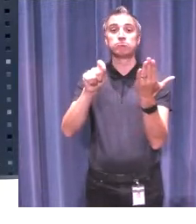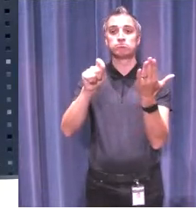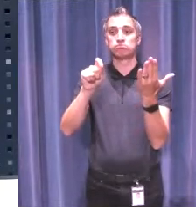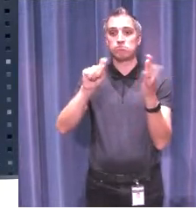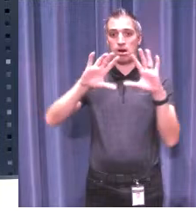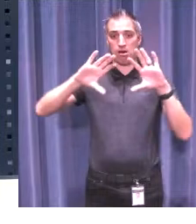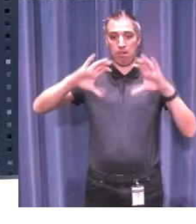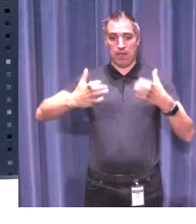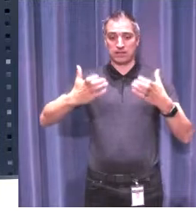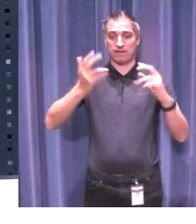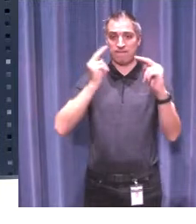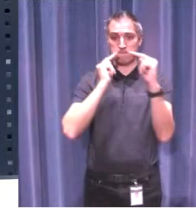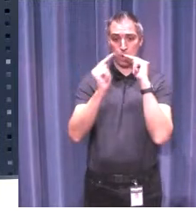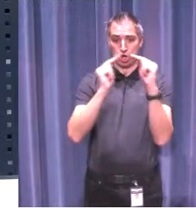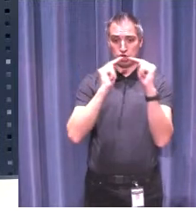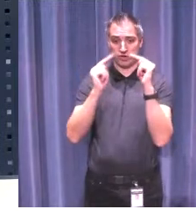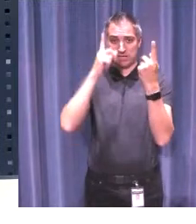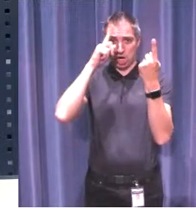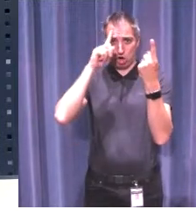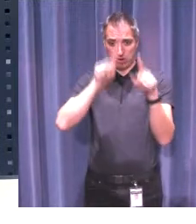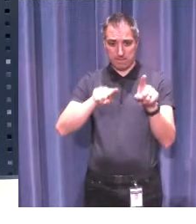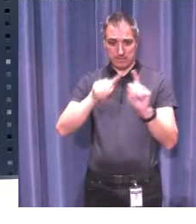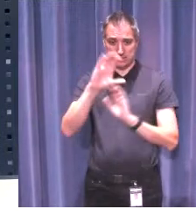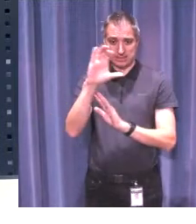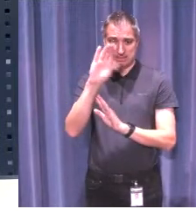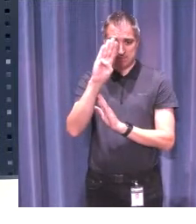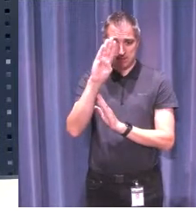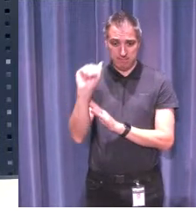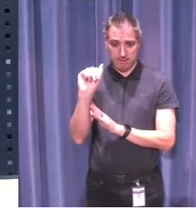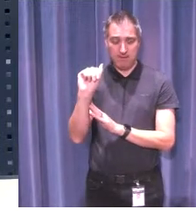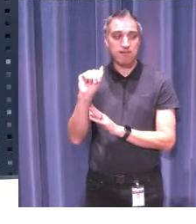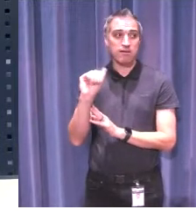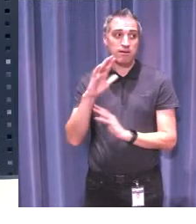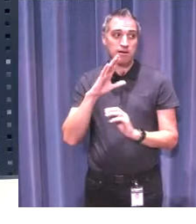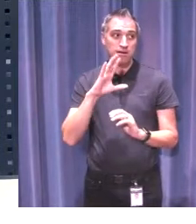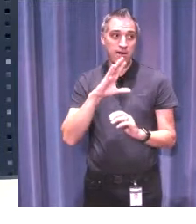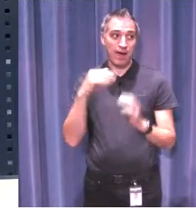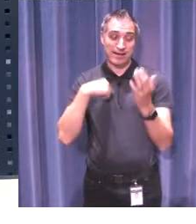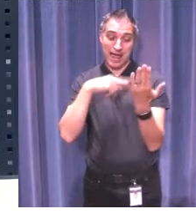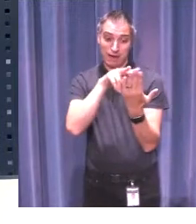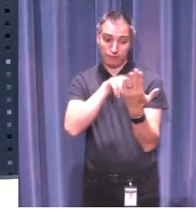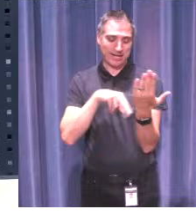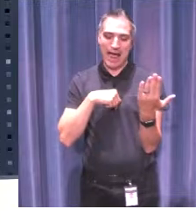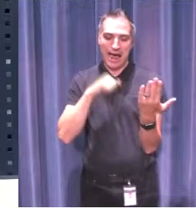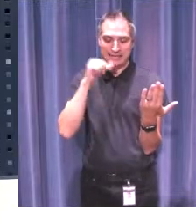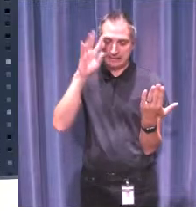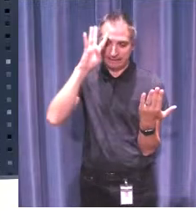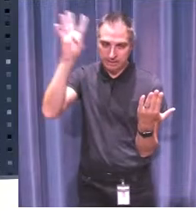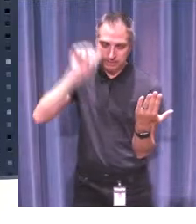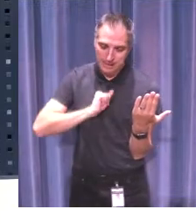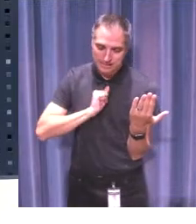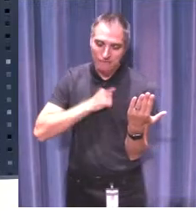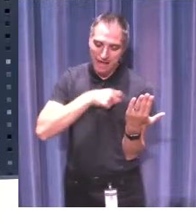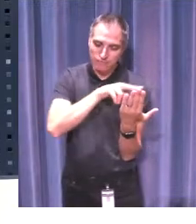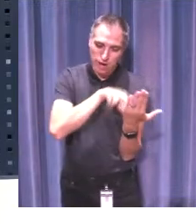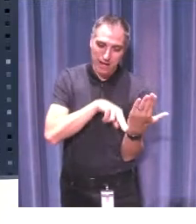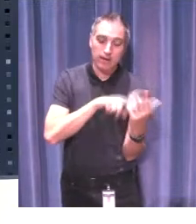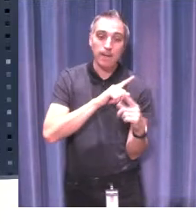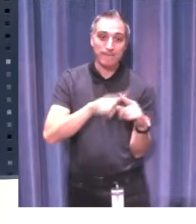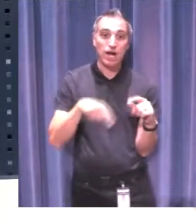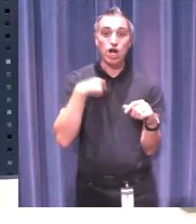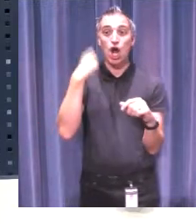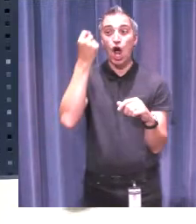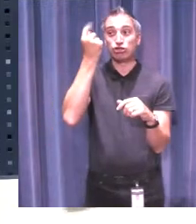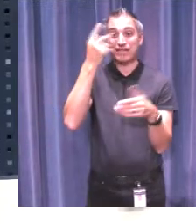really, I think, my own, and I've read this, so it's not my own, I didn't invent it, but understanding